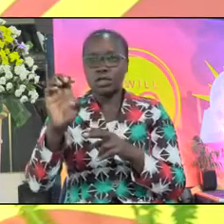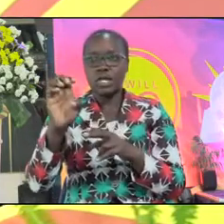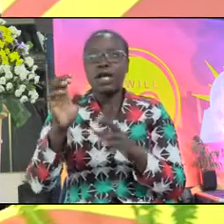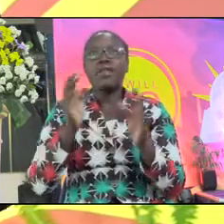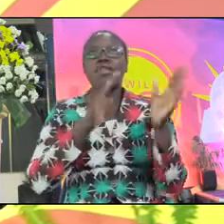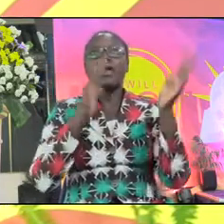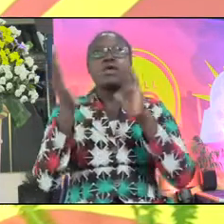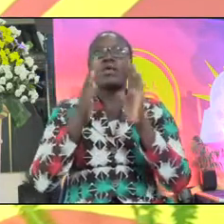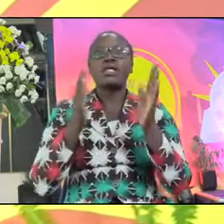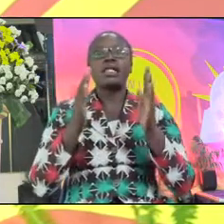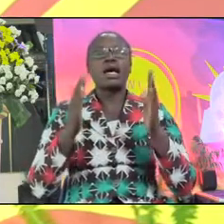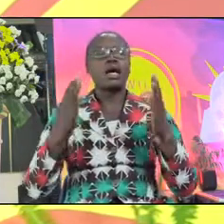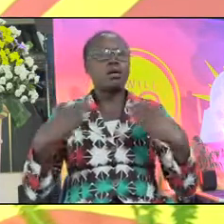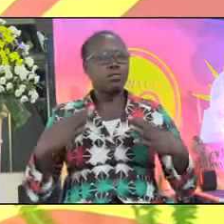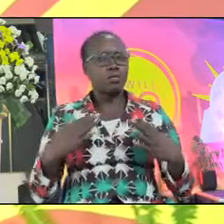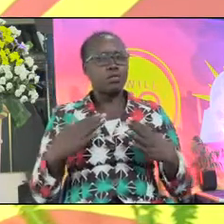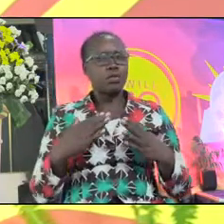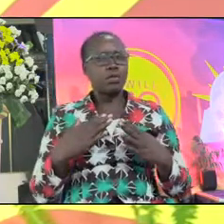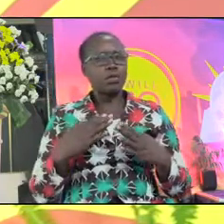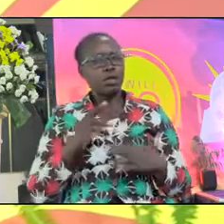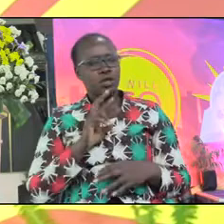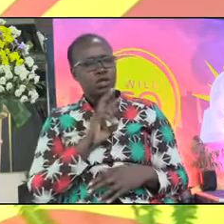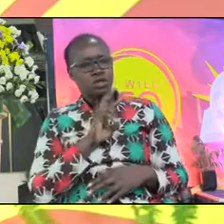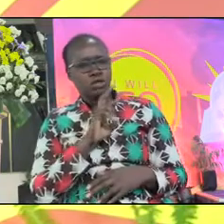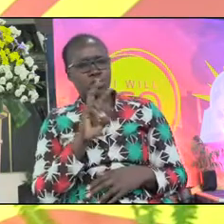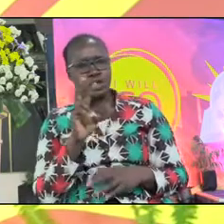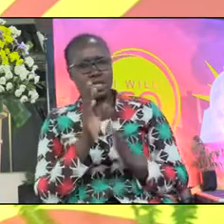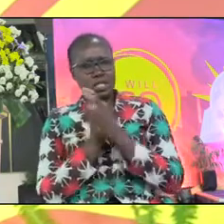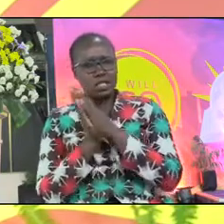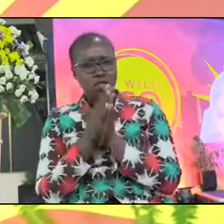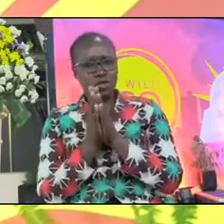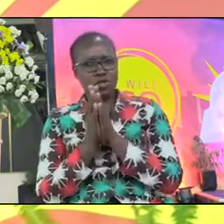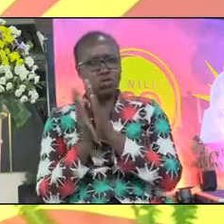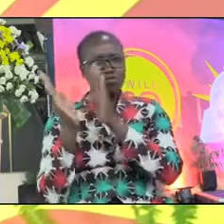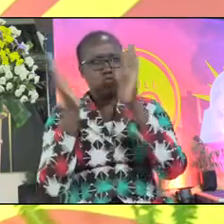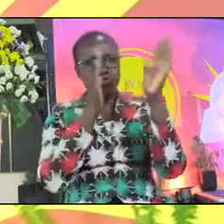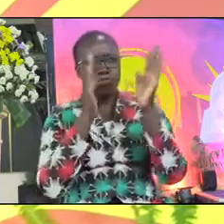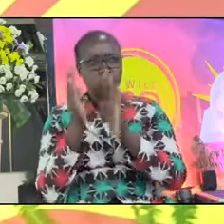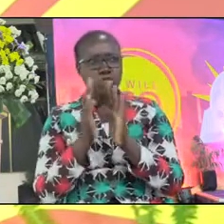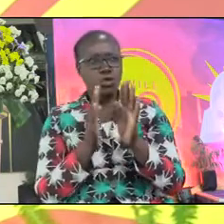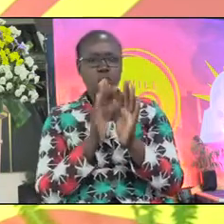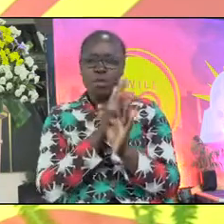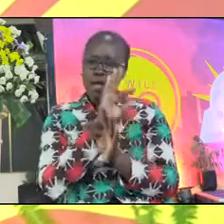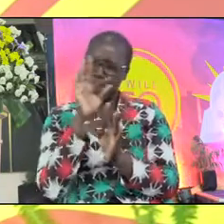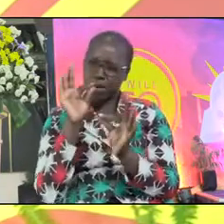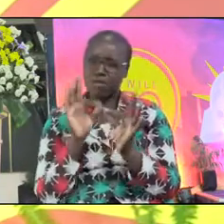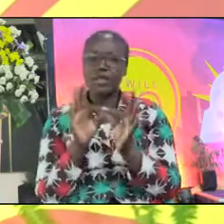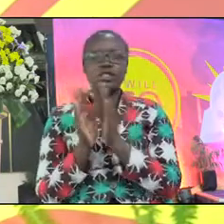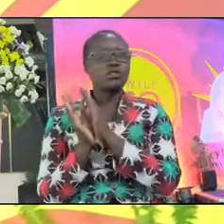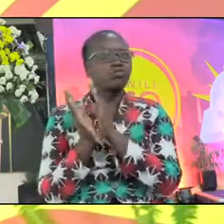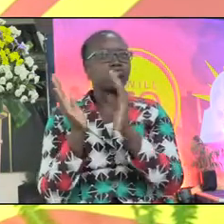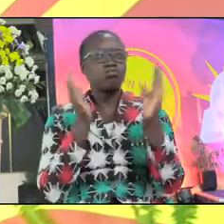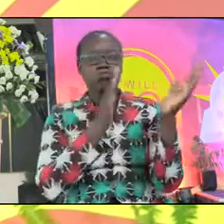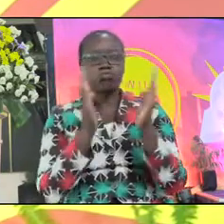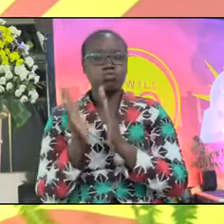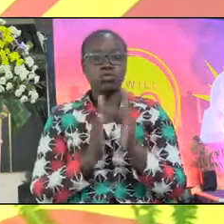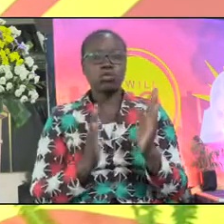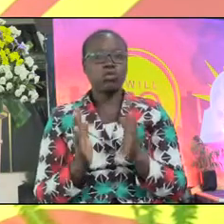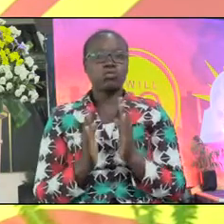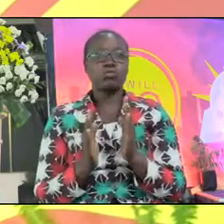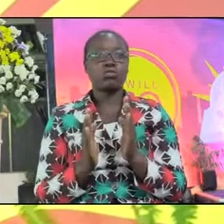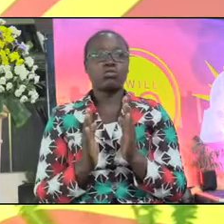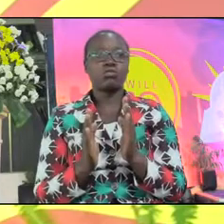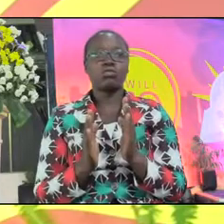Meteorologists deemed this particular storm the perfect storm